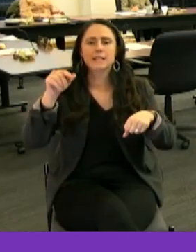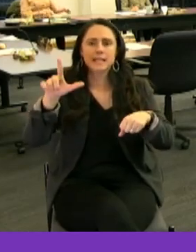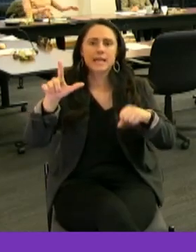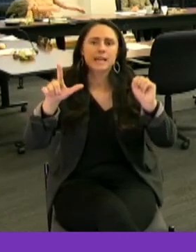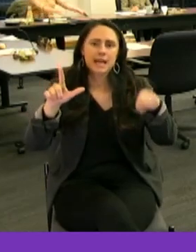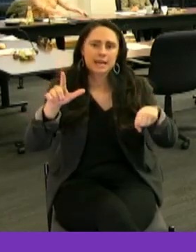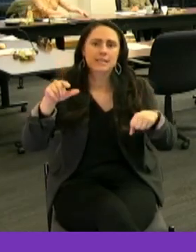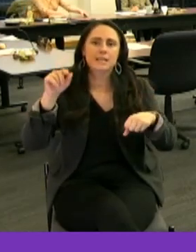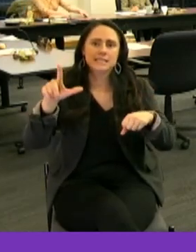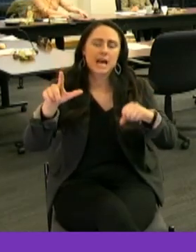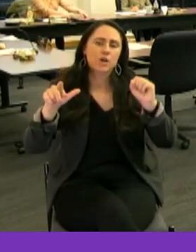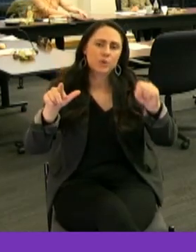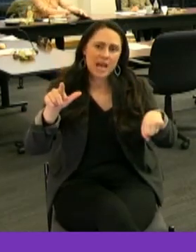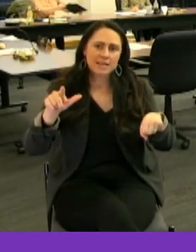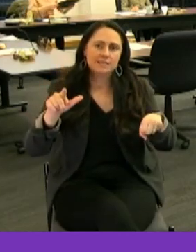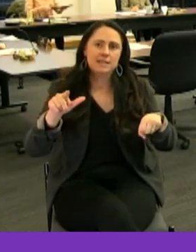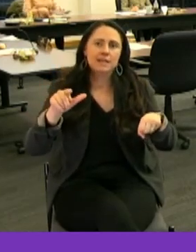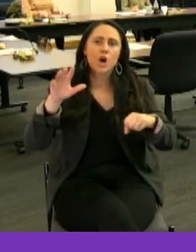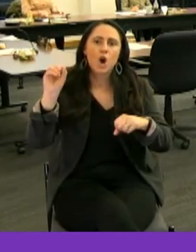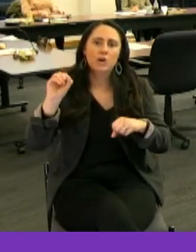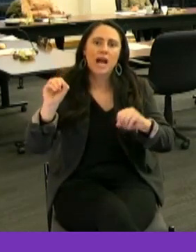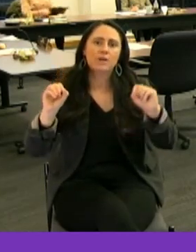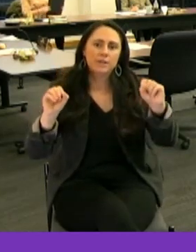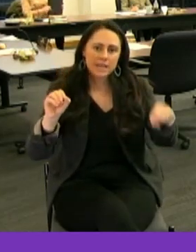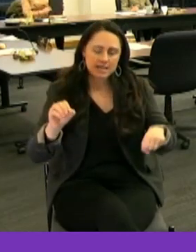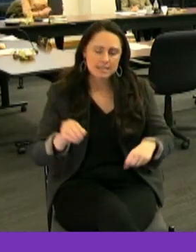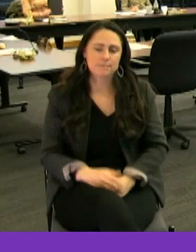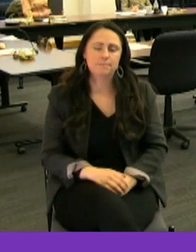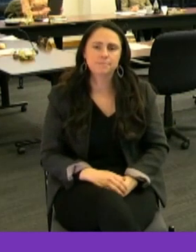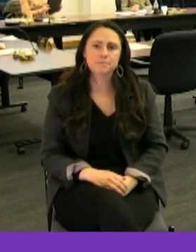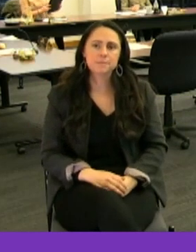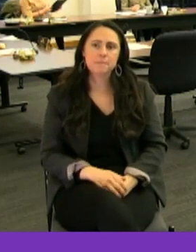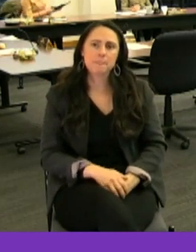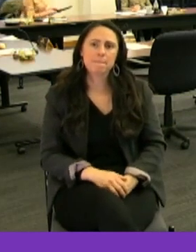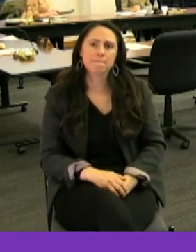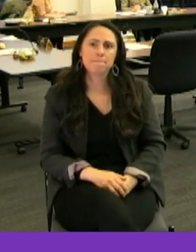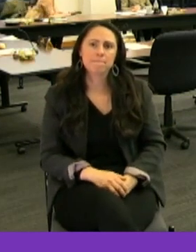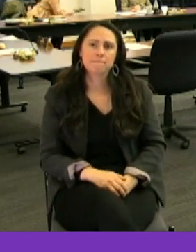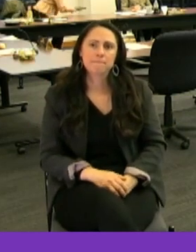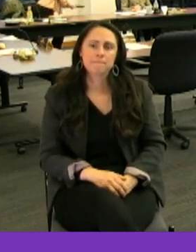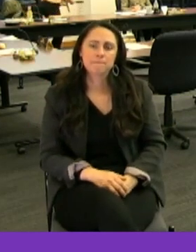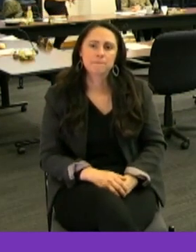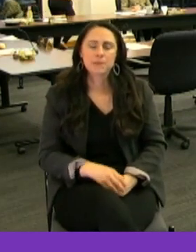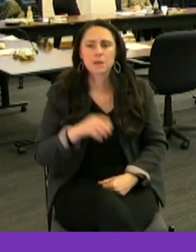Lozano. Yes. And O'Connell. Yes.